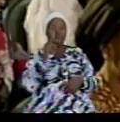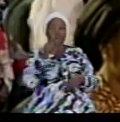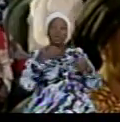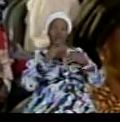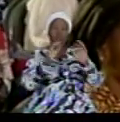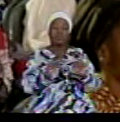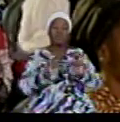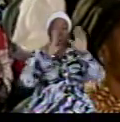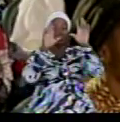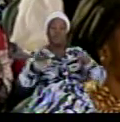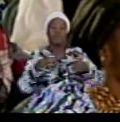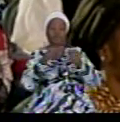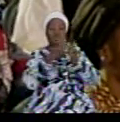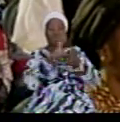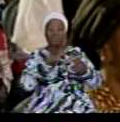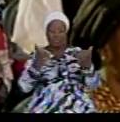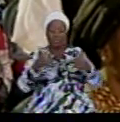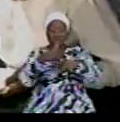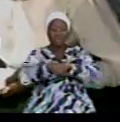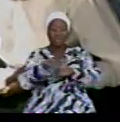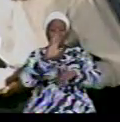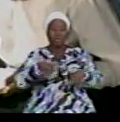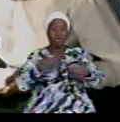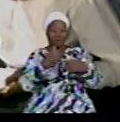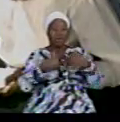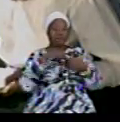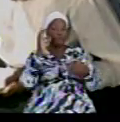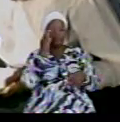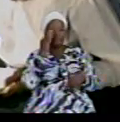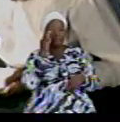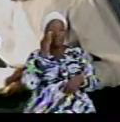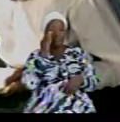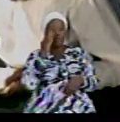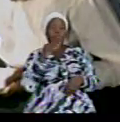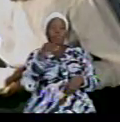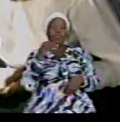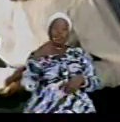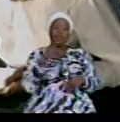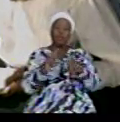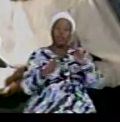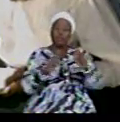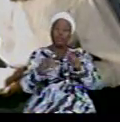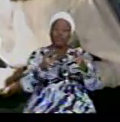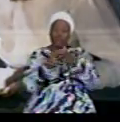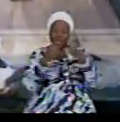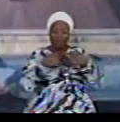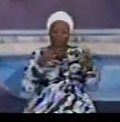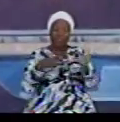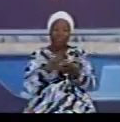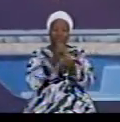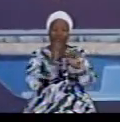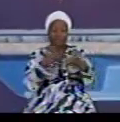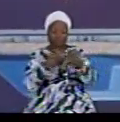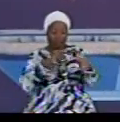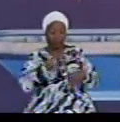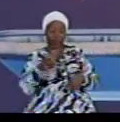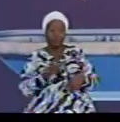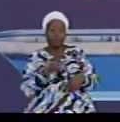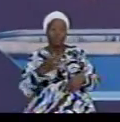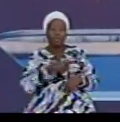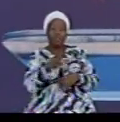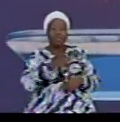the Lord tonight, your life will bear fruit. The people that got this salvation before us, they